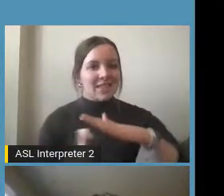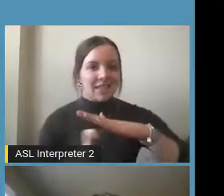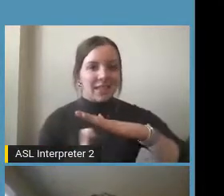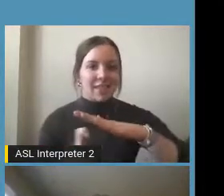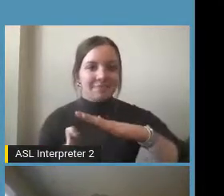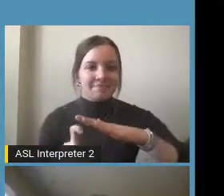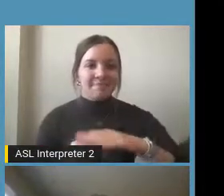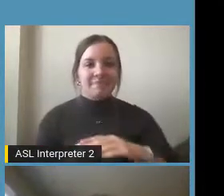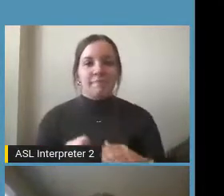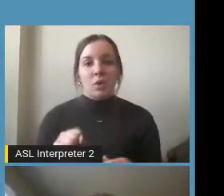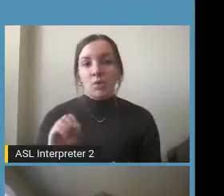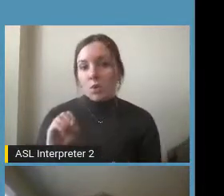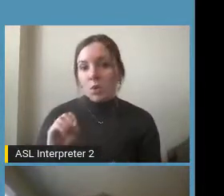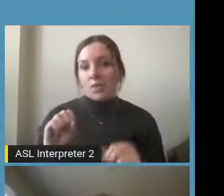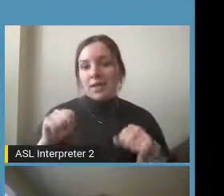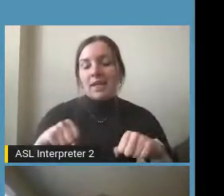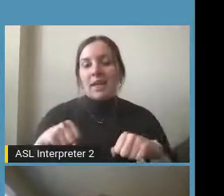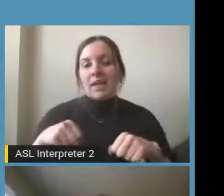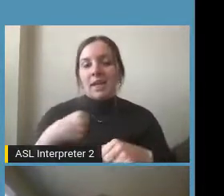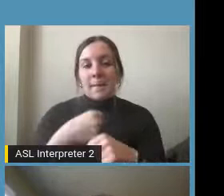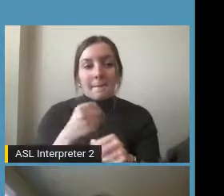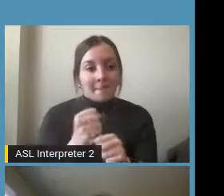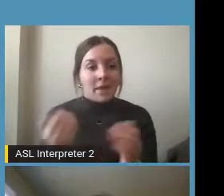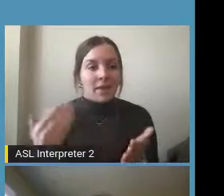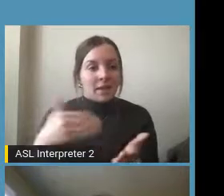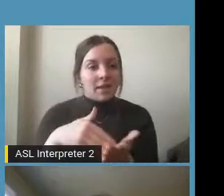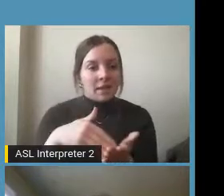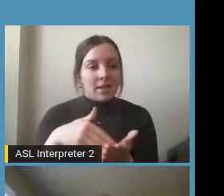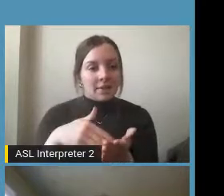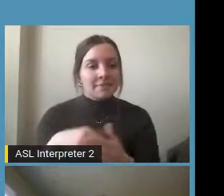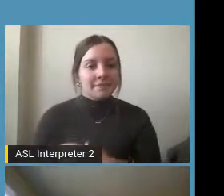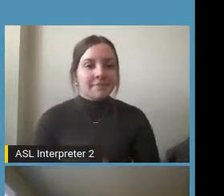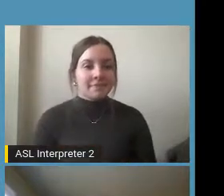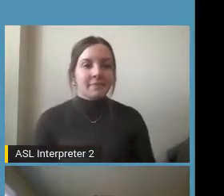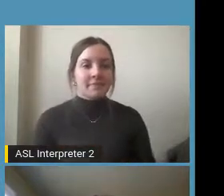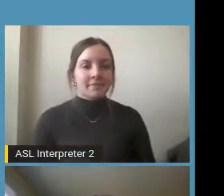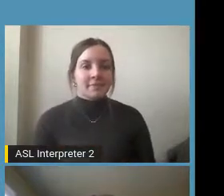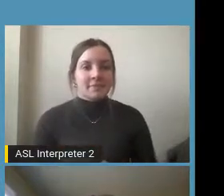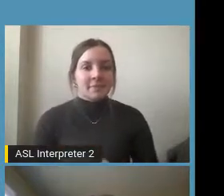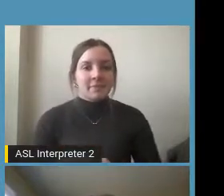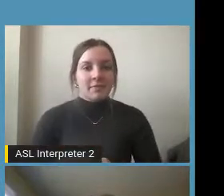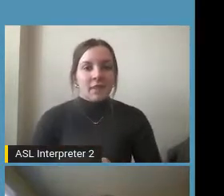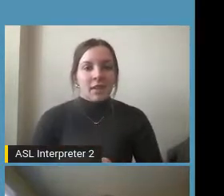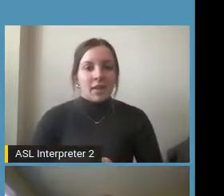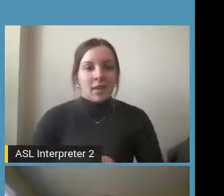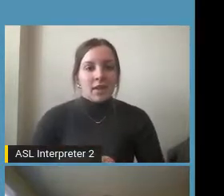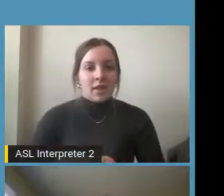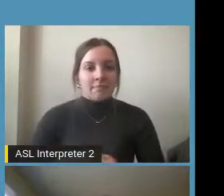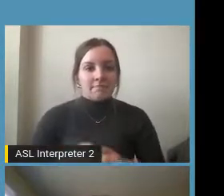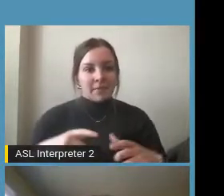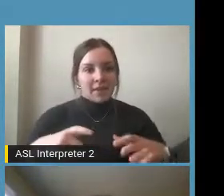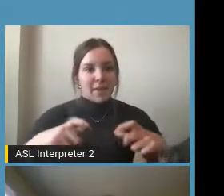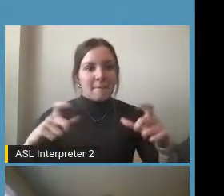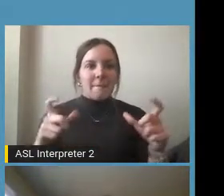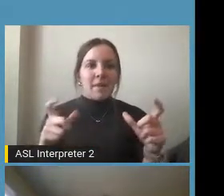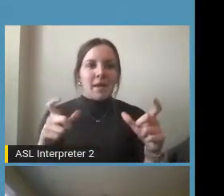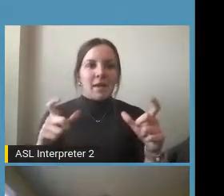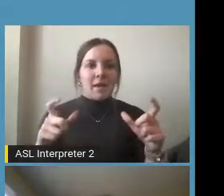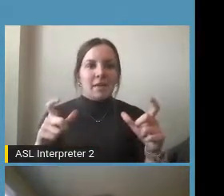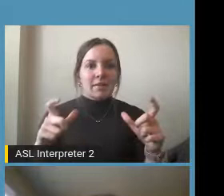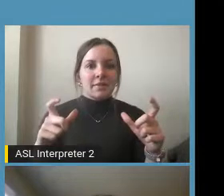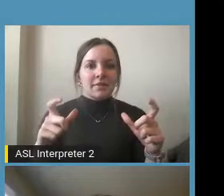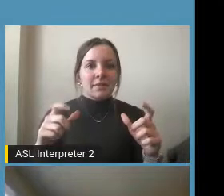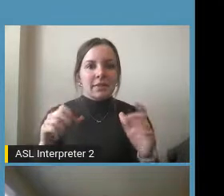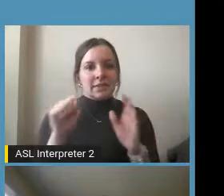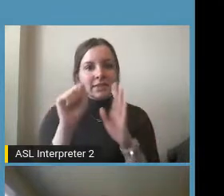at a millimeter accuracy over 19 feet. That's a pretty strong request even today, but back then it was ridiculous. It